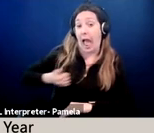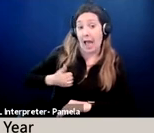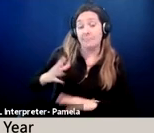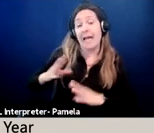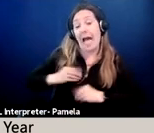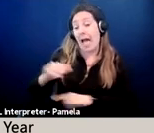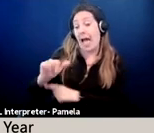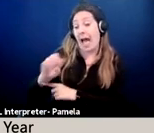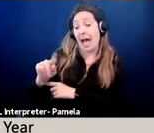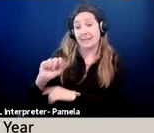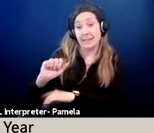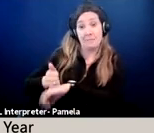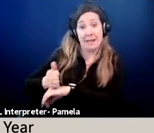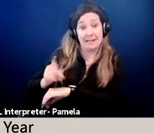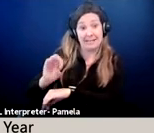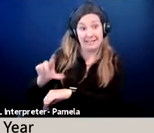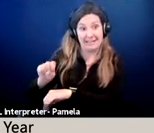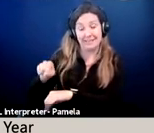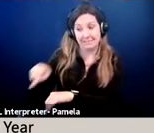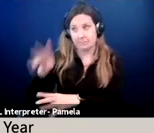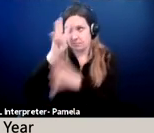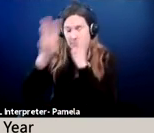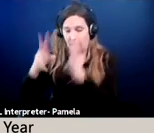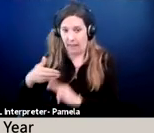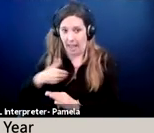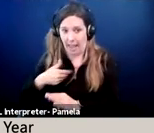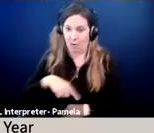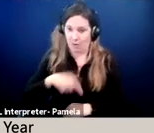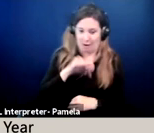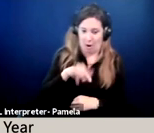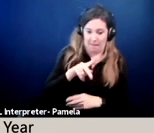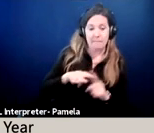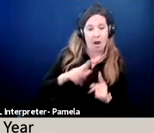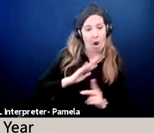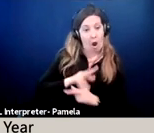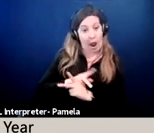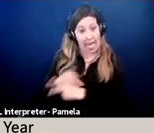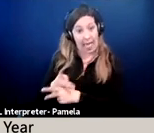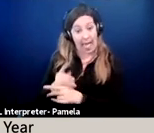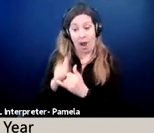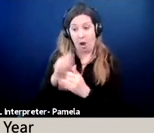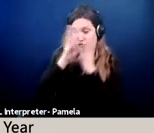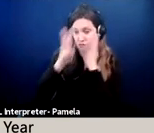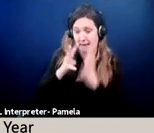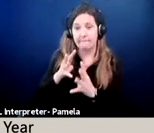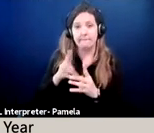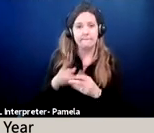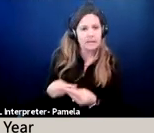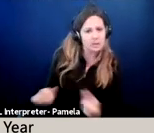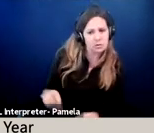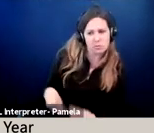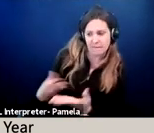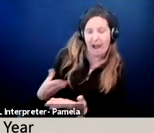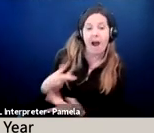his creativity because we're not a bank at the end of the day. So when we do our asset-based lending, we can be creative with different solutions and where